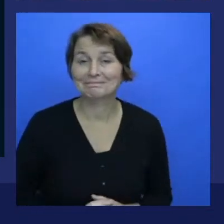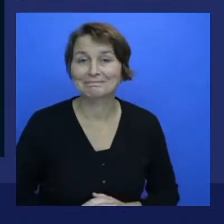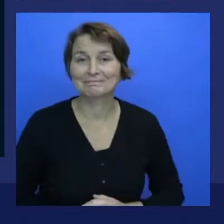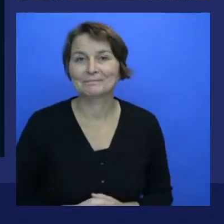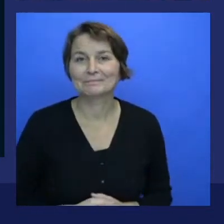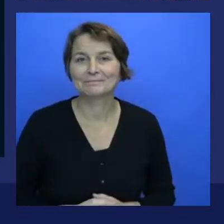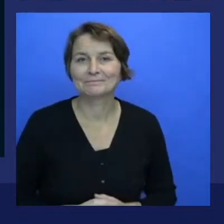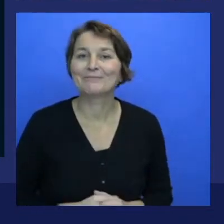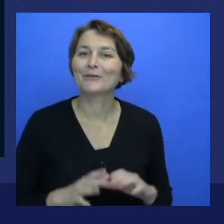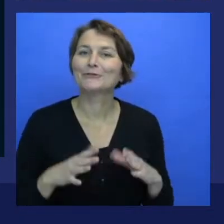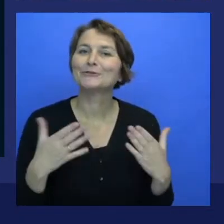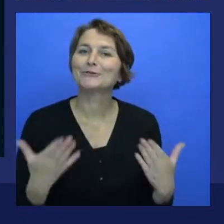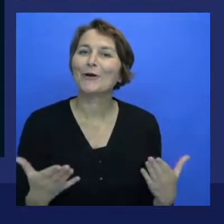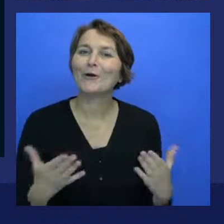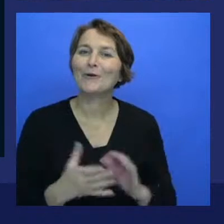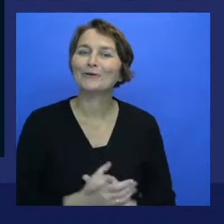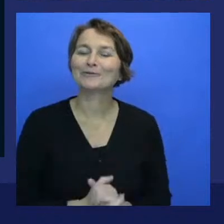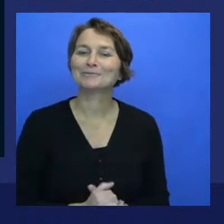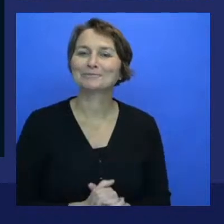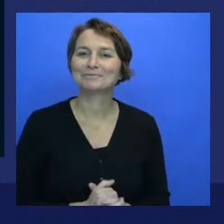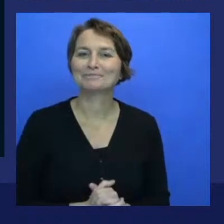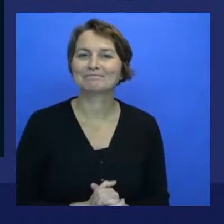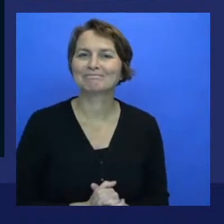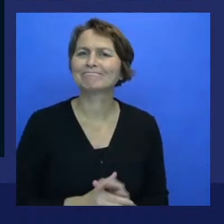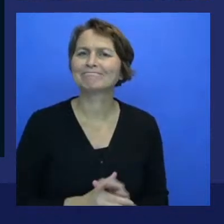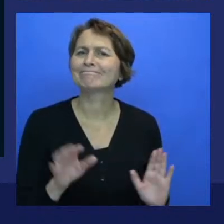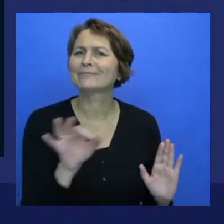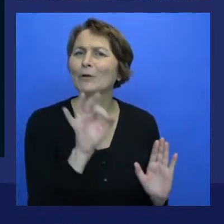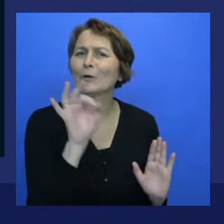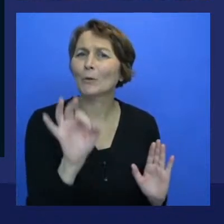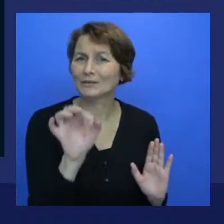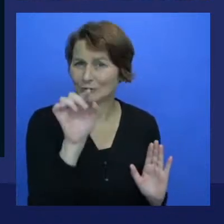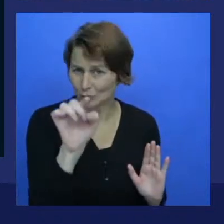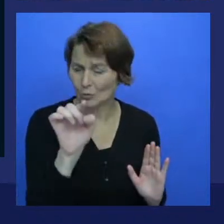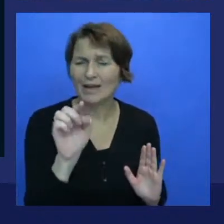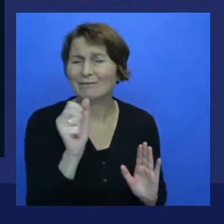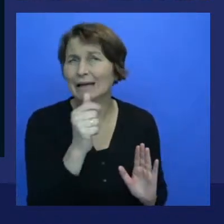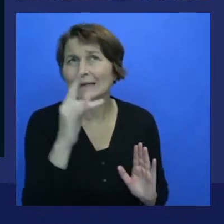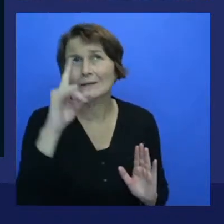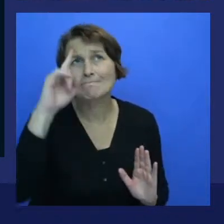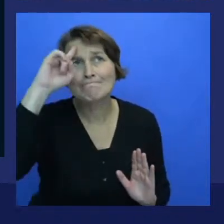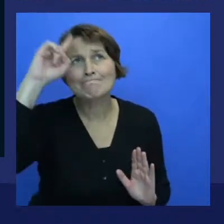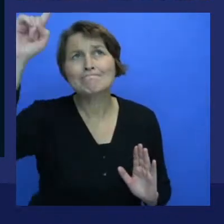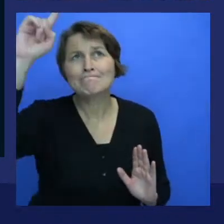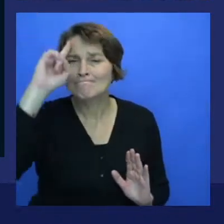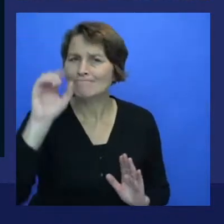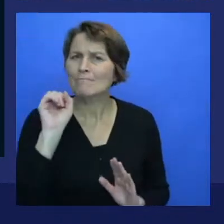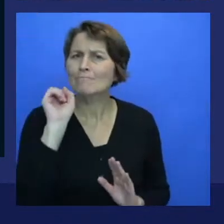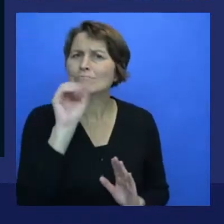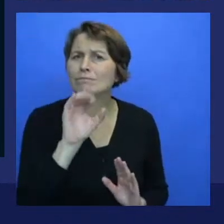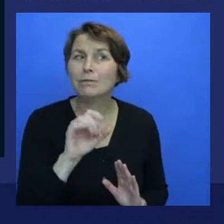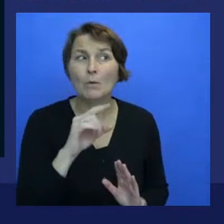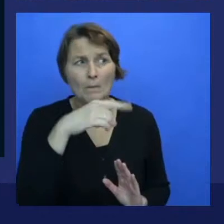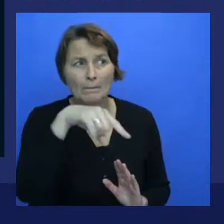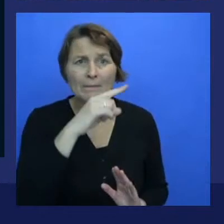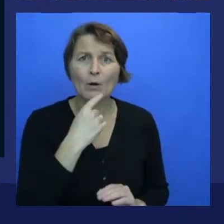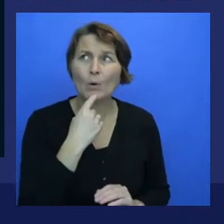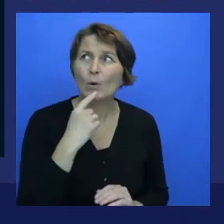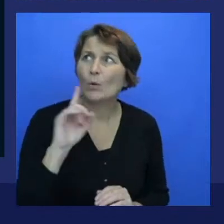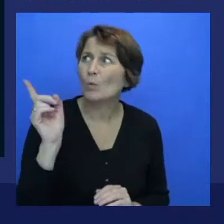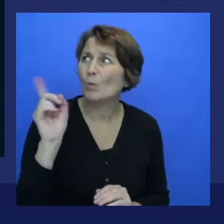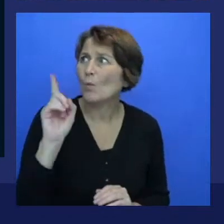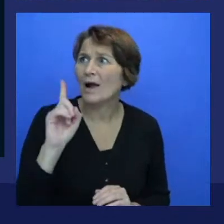So, do you have any additional tips or tricks for people who want to get started with this? Where can they find the resources?